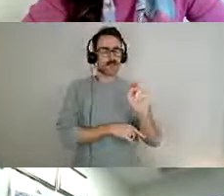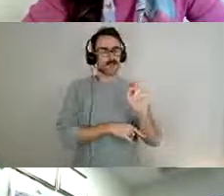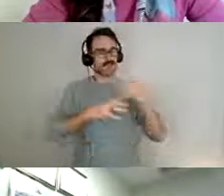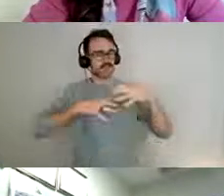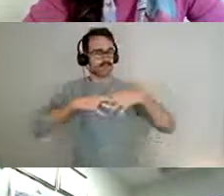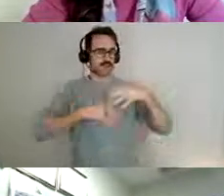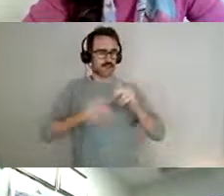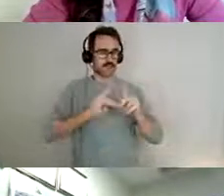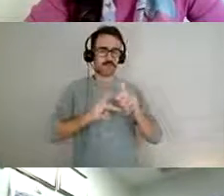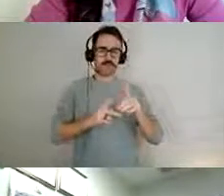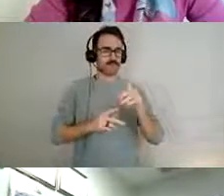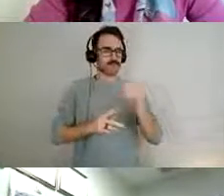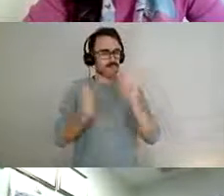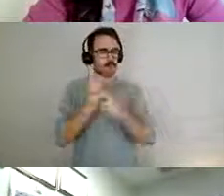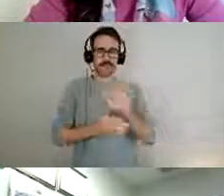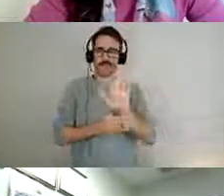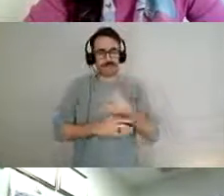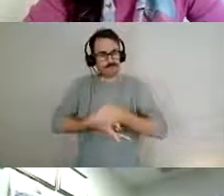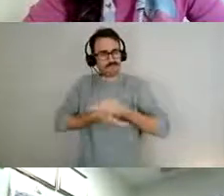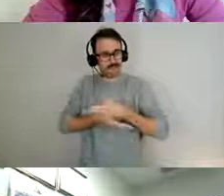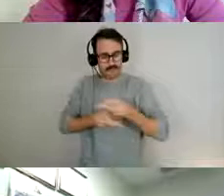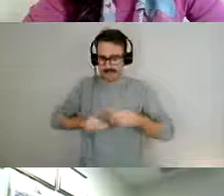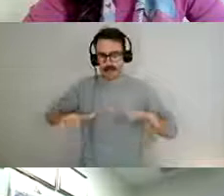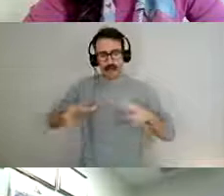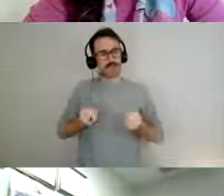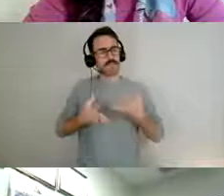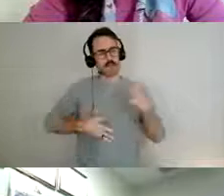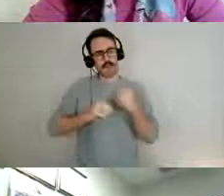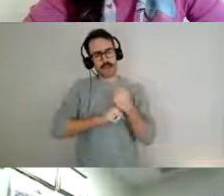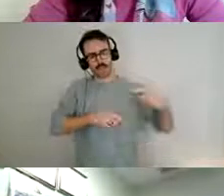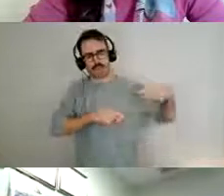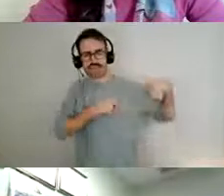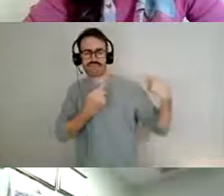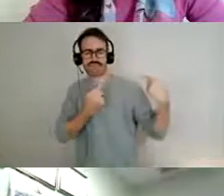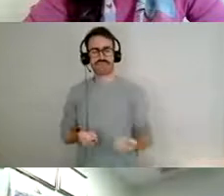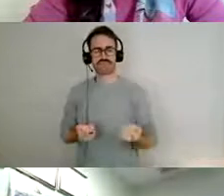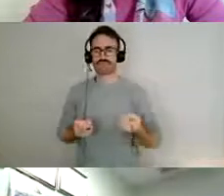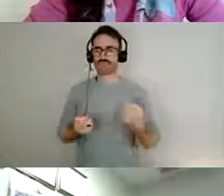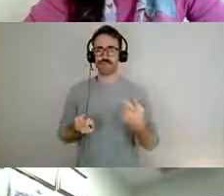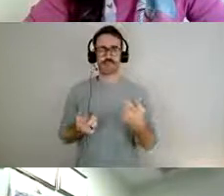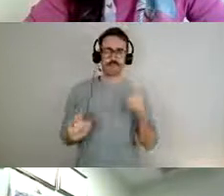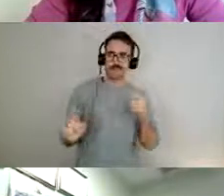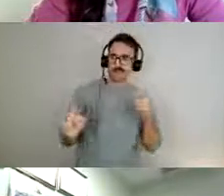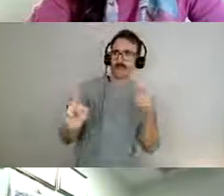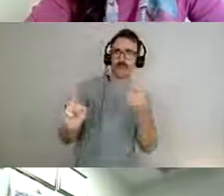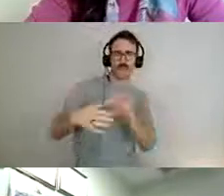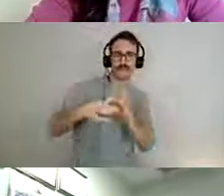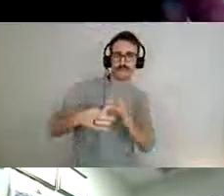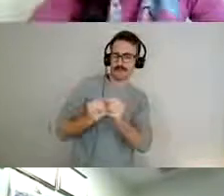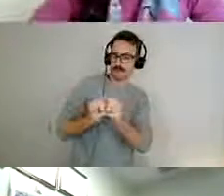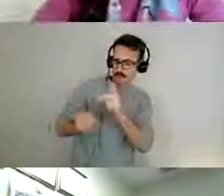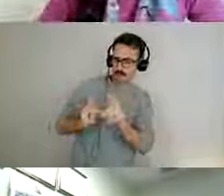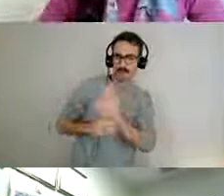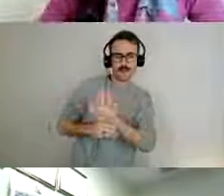their stewardship of this land throughout the ages. We seek a new relationship with the original peoples of the land, and we seek